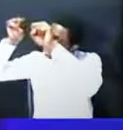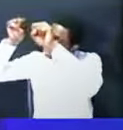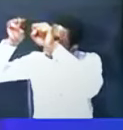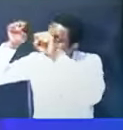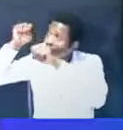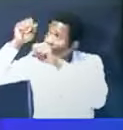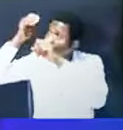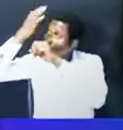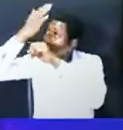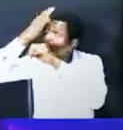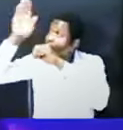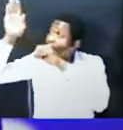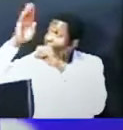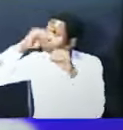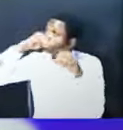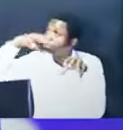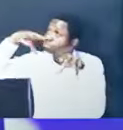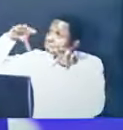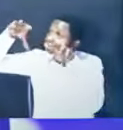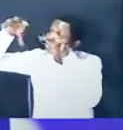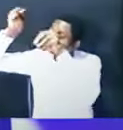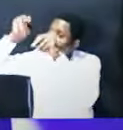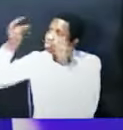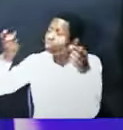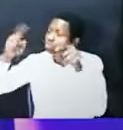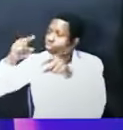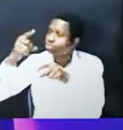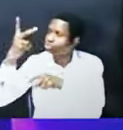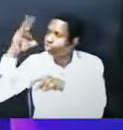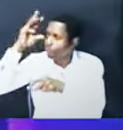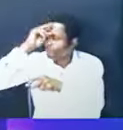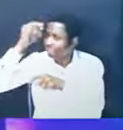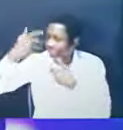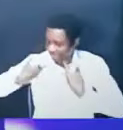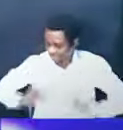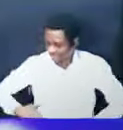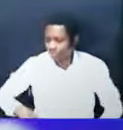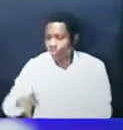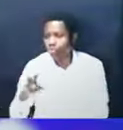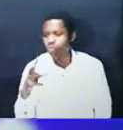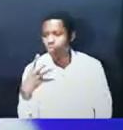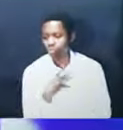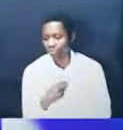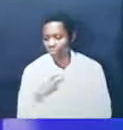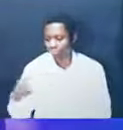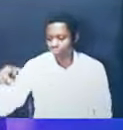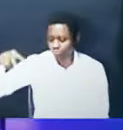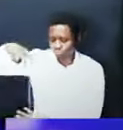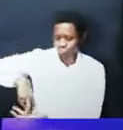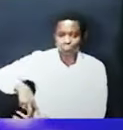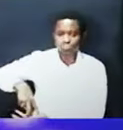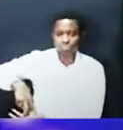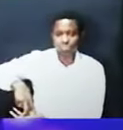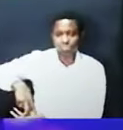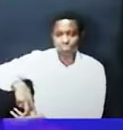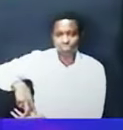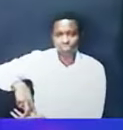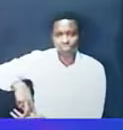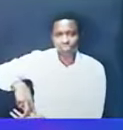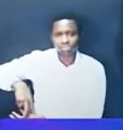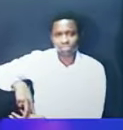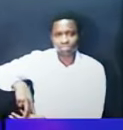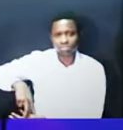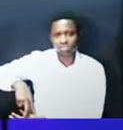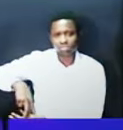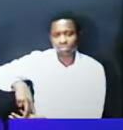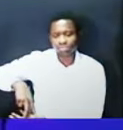was going, when suddenly two men dressed in white stood beside them. Now oreko na